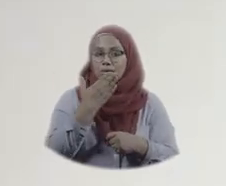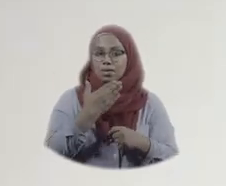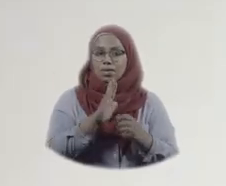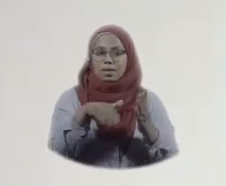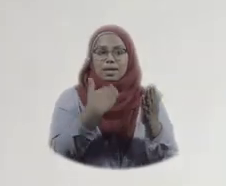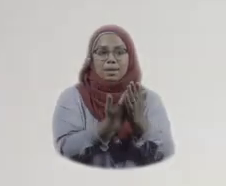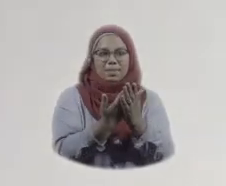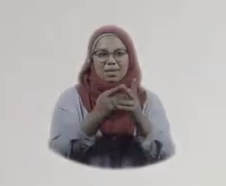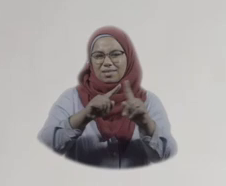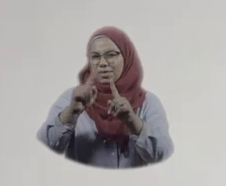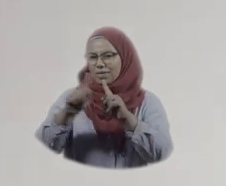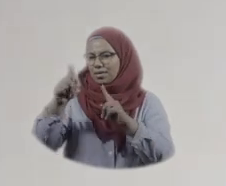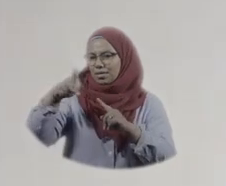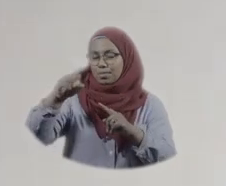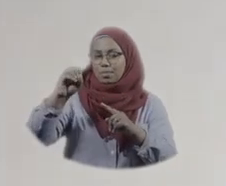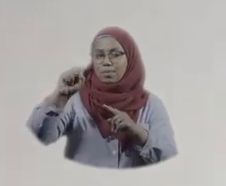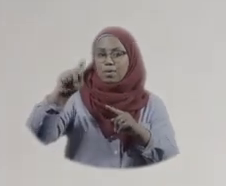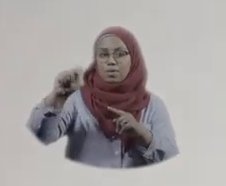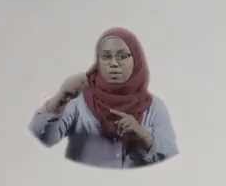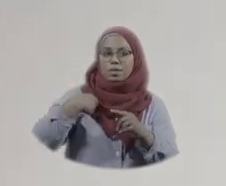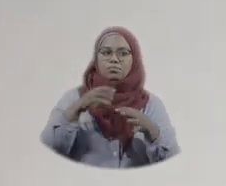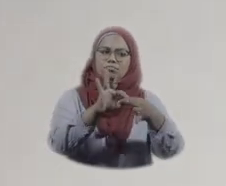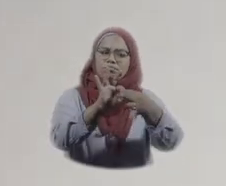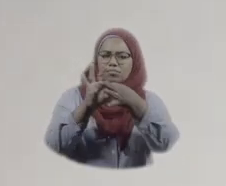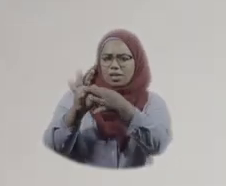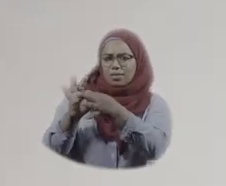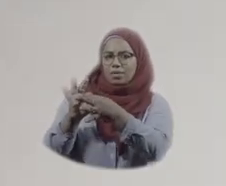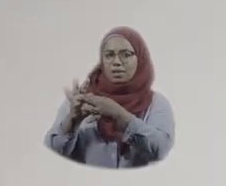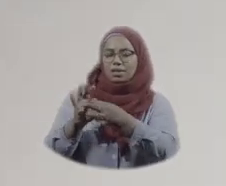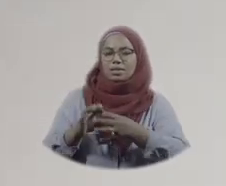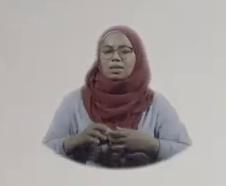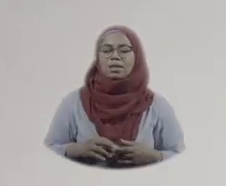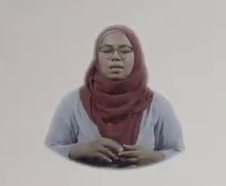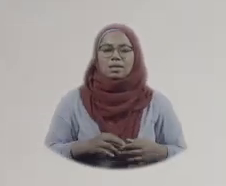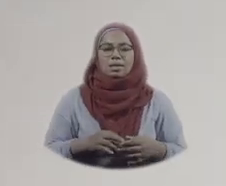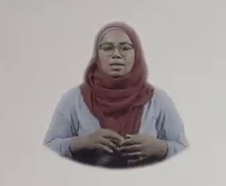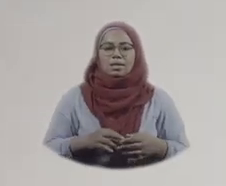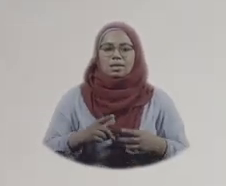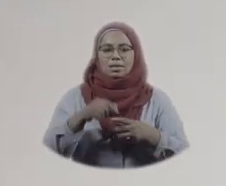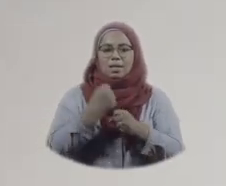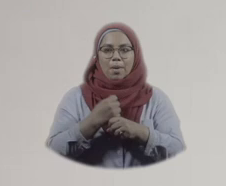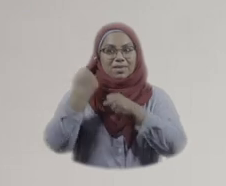like, in school, like, applying for posts and stuff, that also has a lot to do with networking.